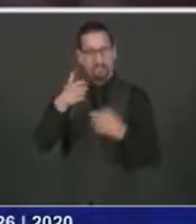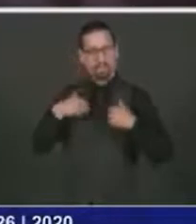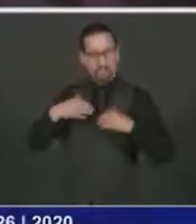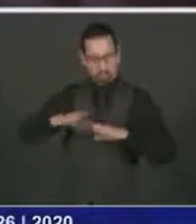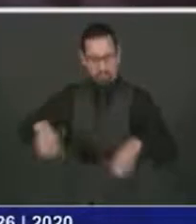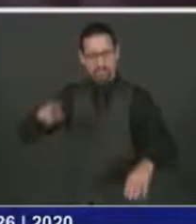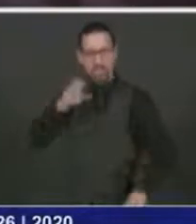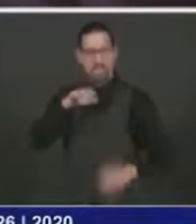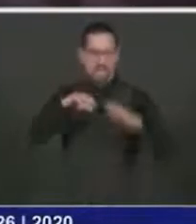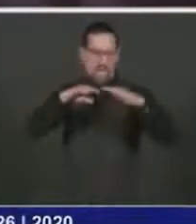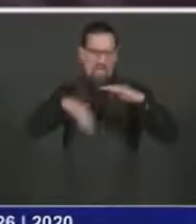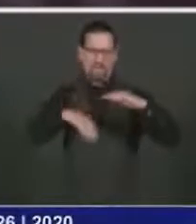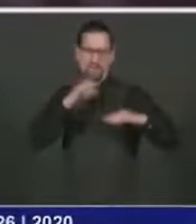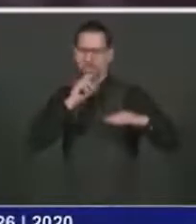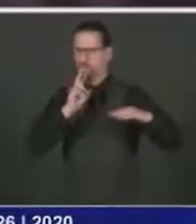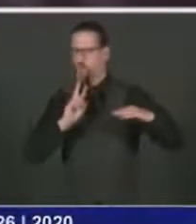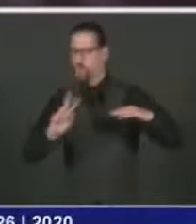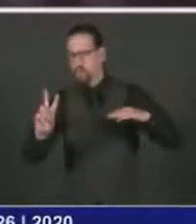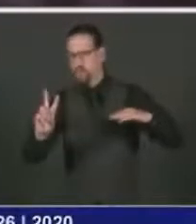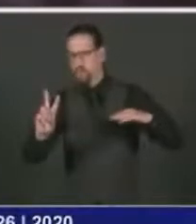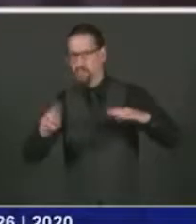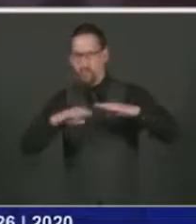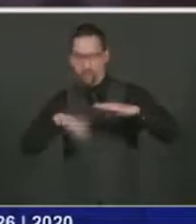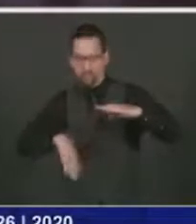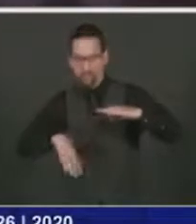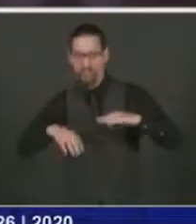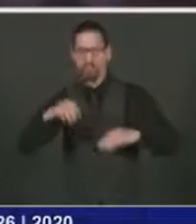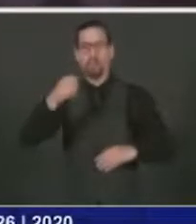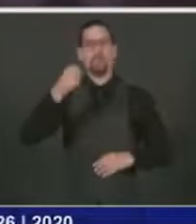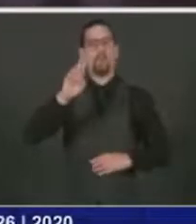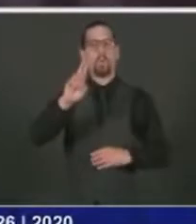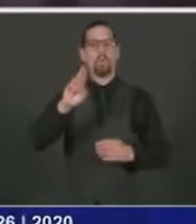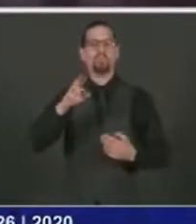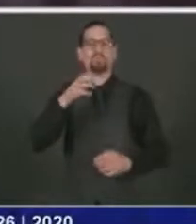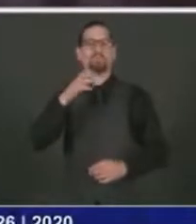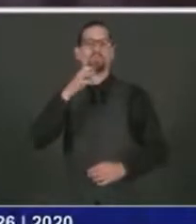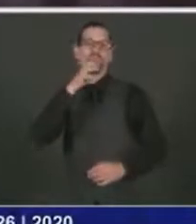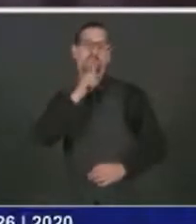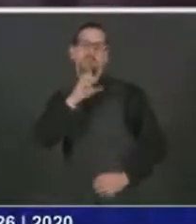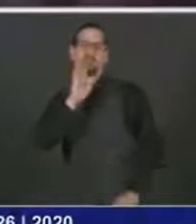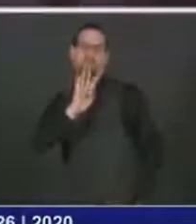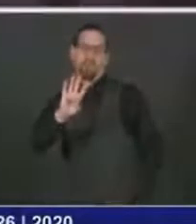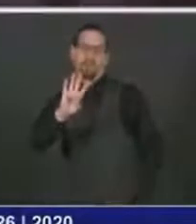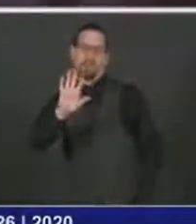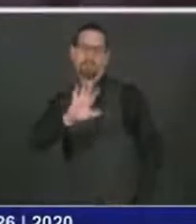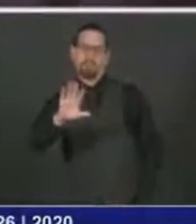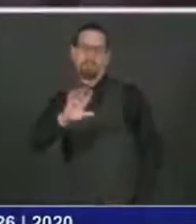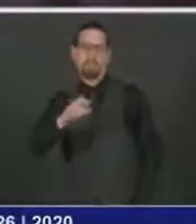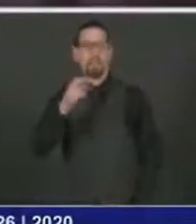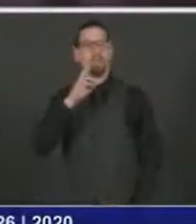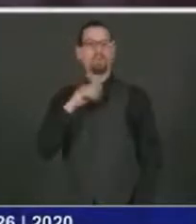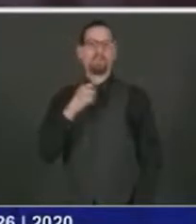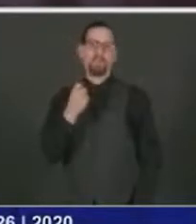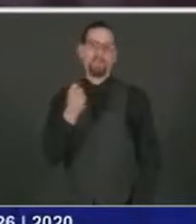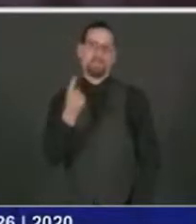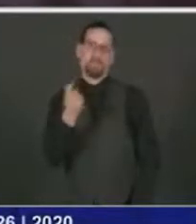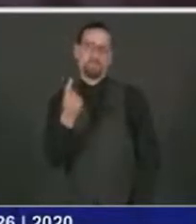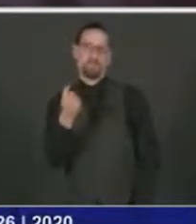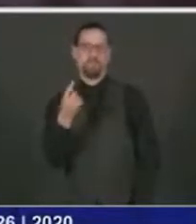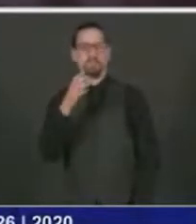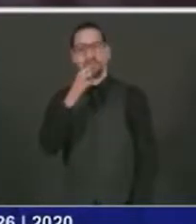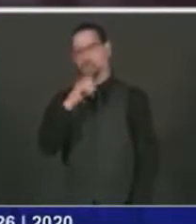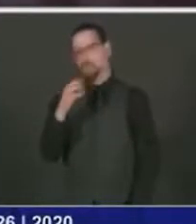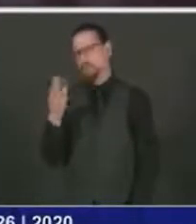or you have a child who is age 4, age 11, or age 16 and